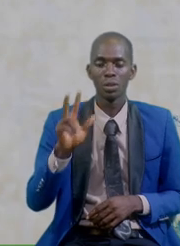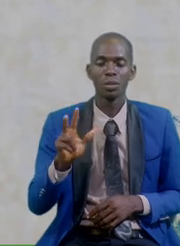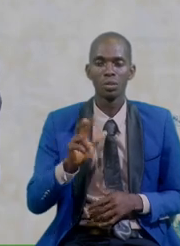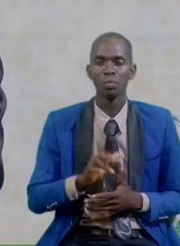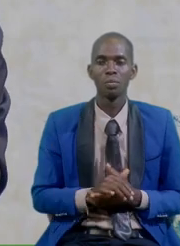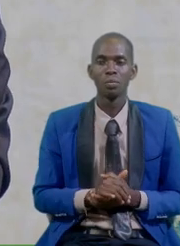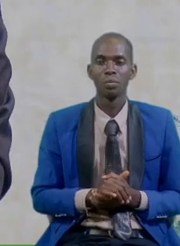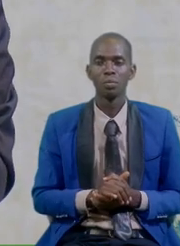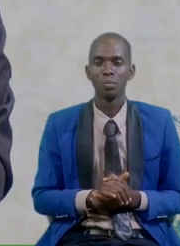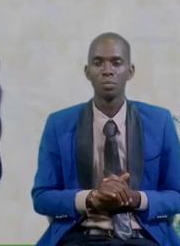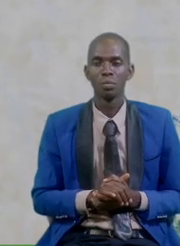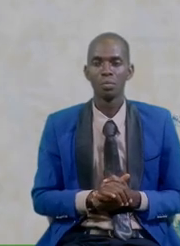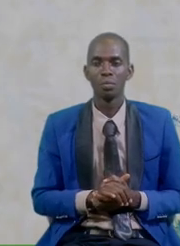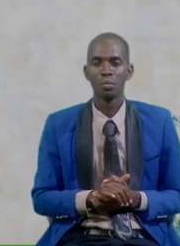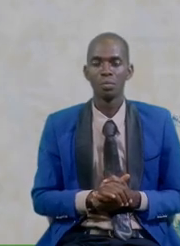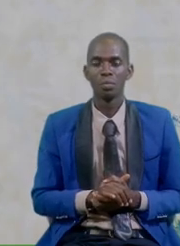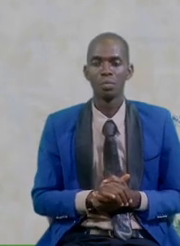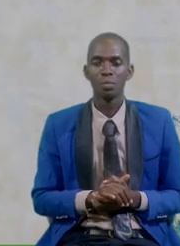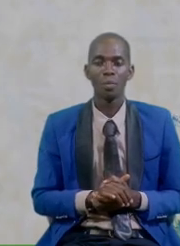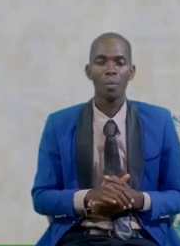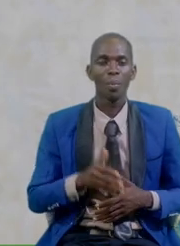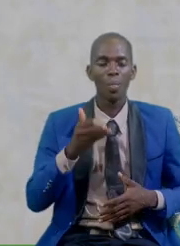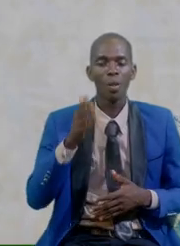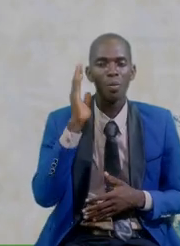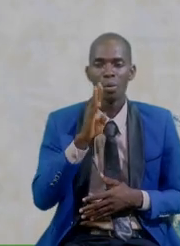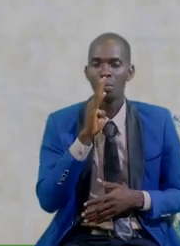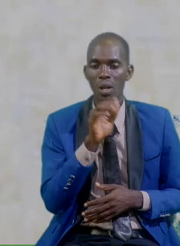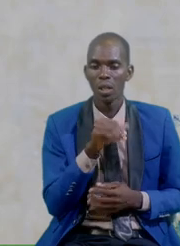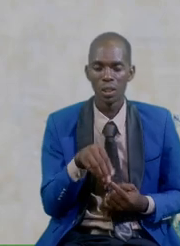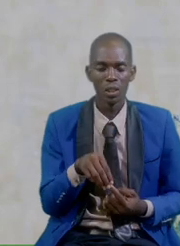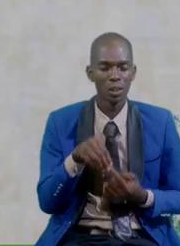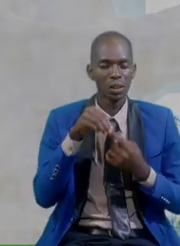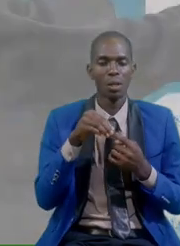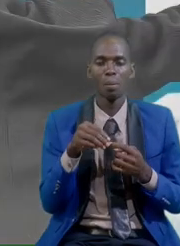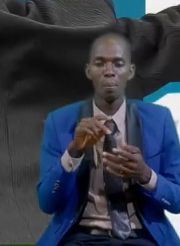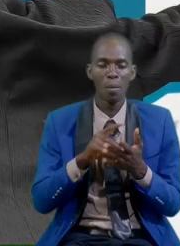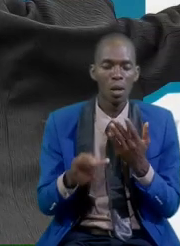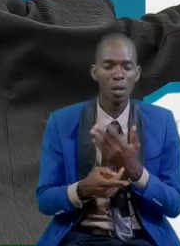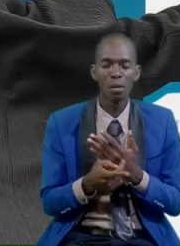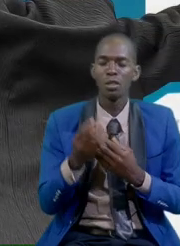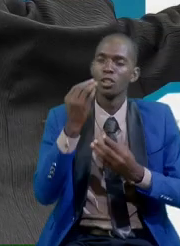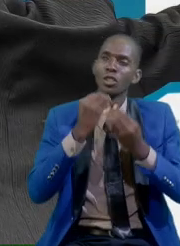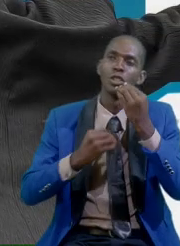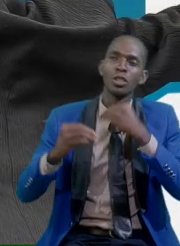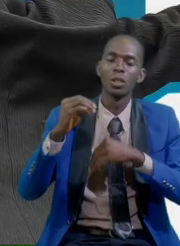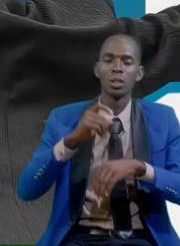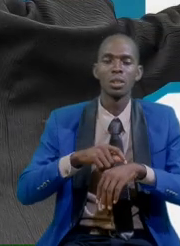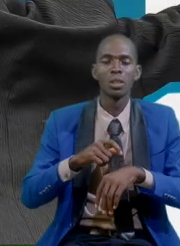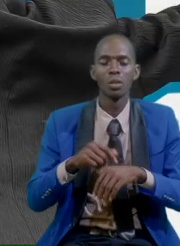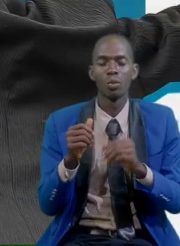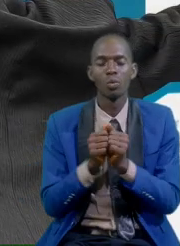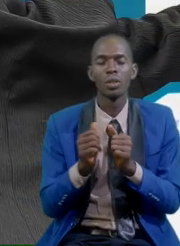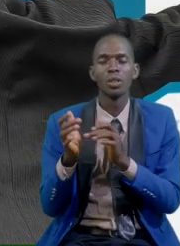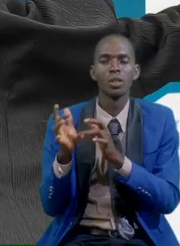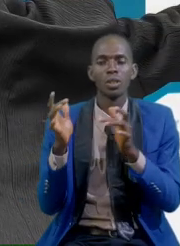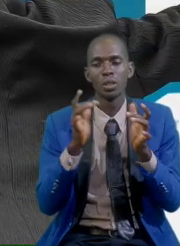+234 91 54 44 92 63. There will be a special meeting, lunch hour with Jesus, for all those who gave their life to